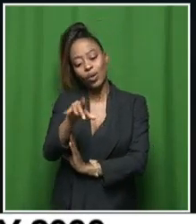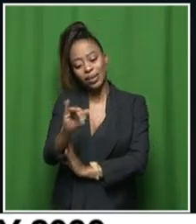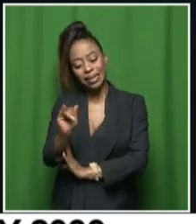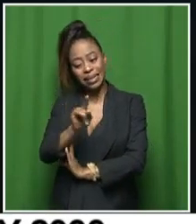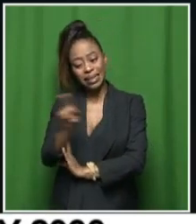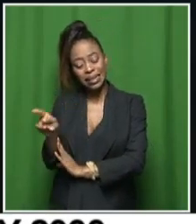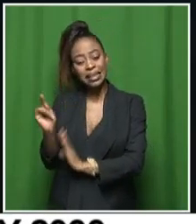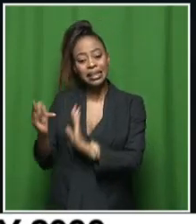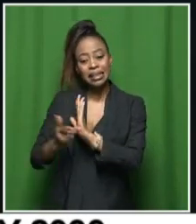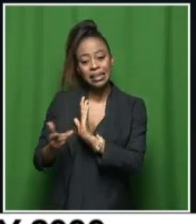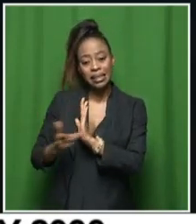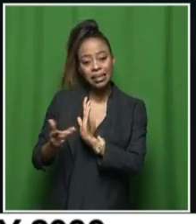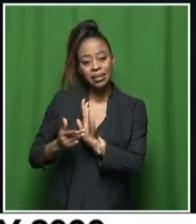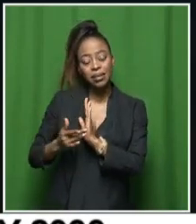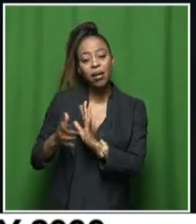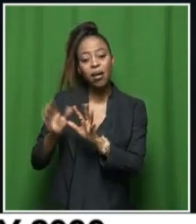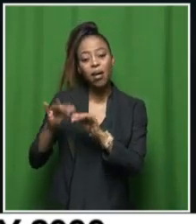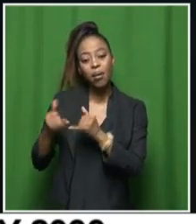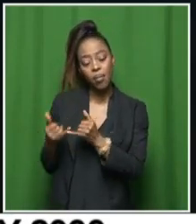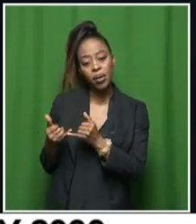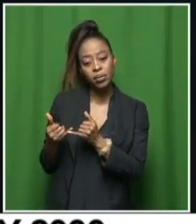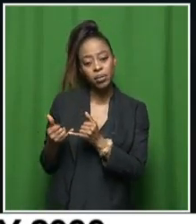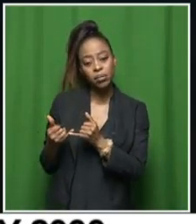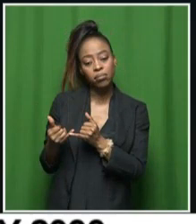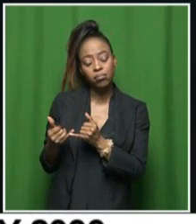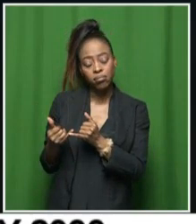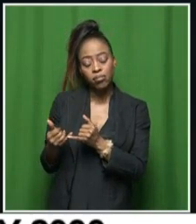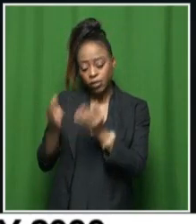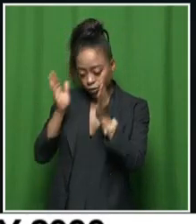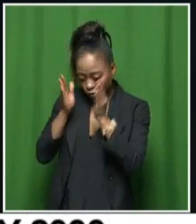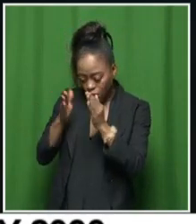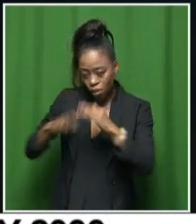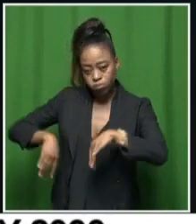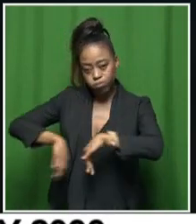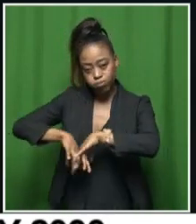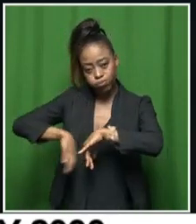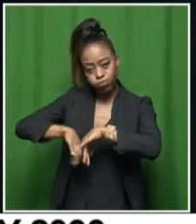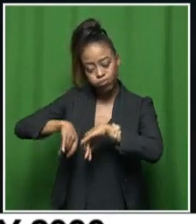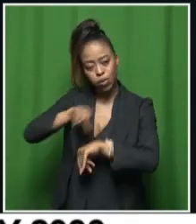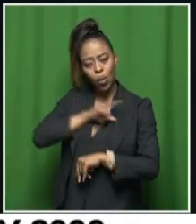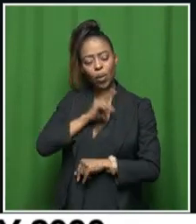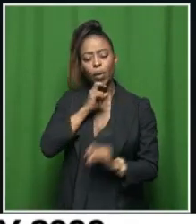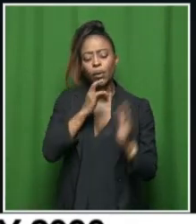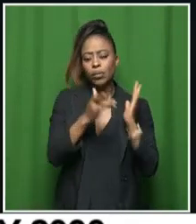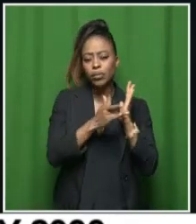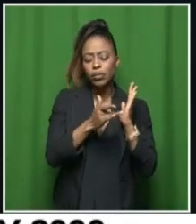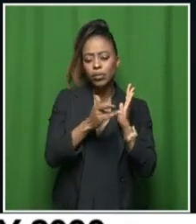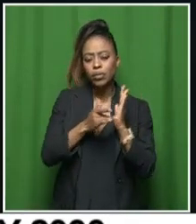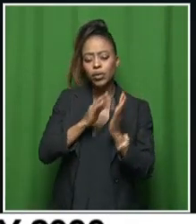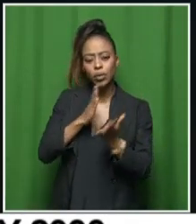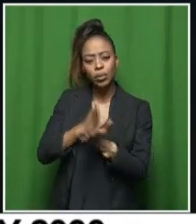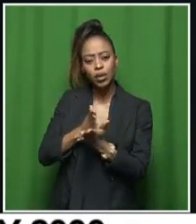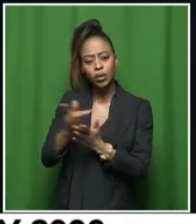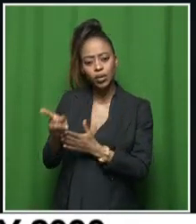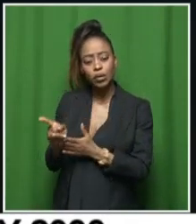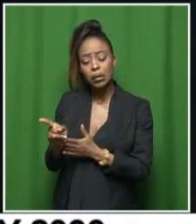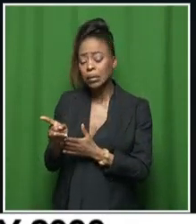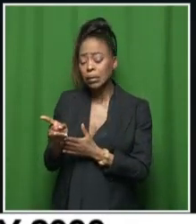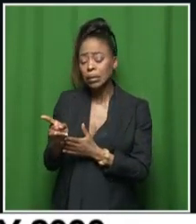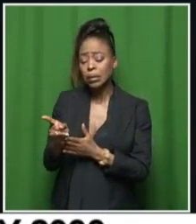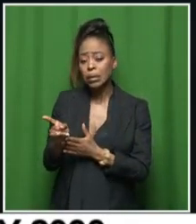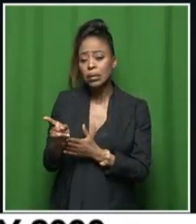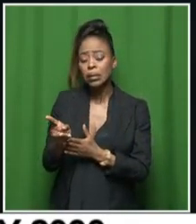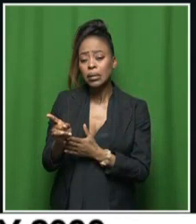technology startup, waste startup, where they're using technology and leveraging the role of technology quite beautifully,